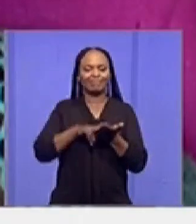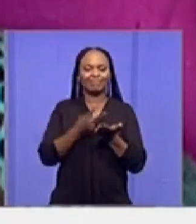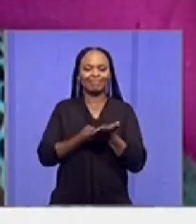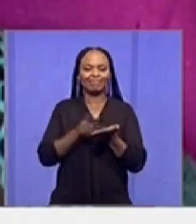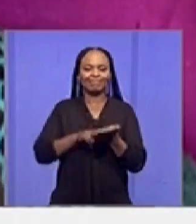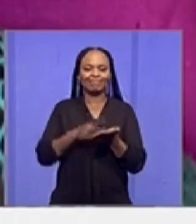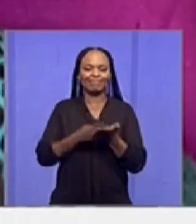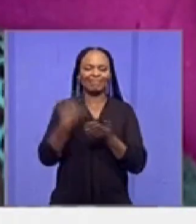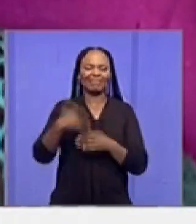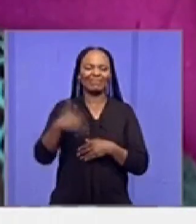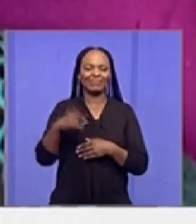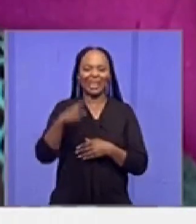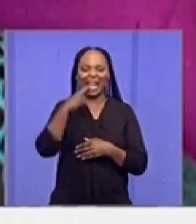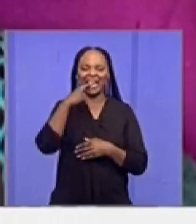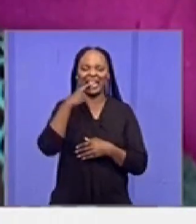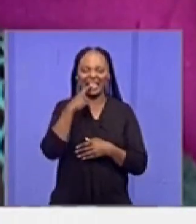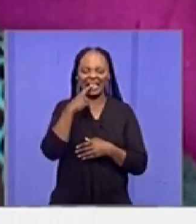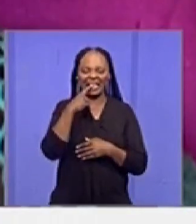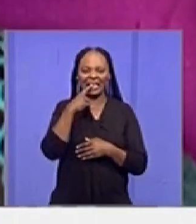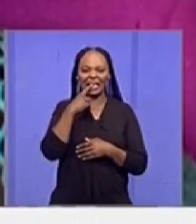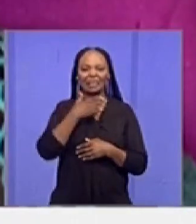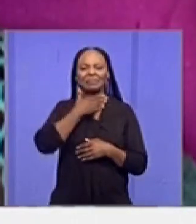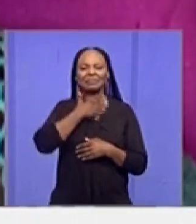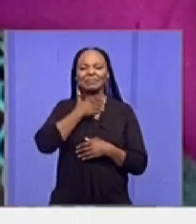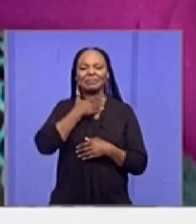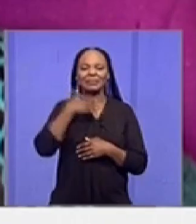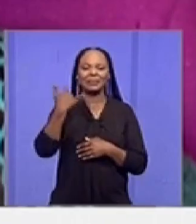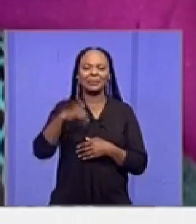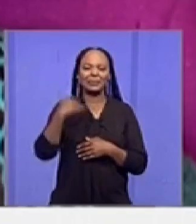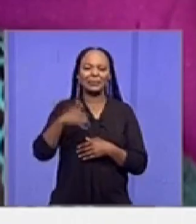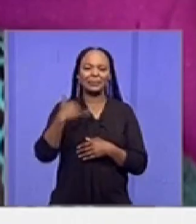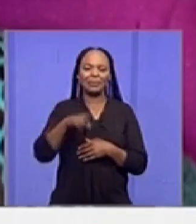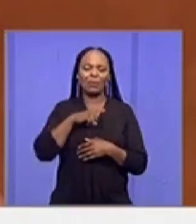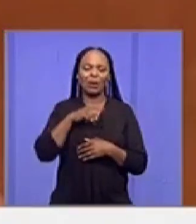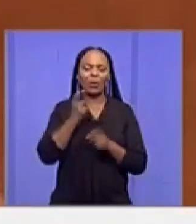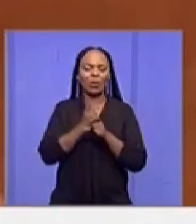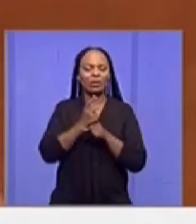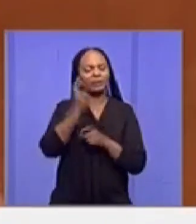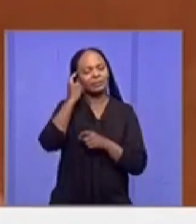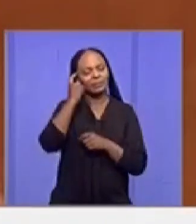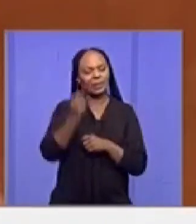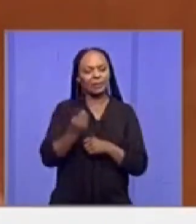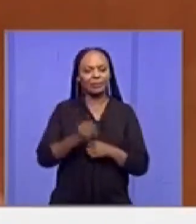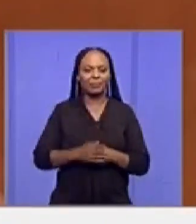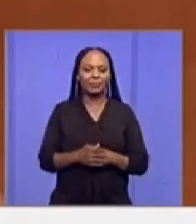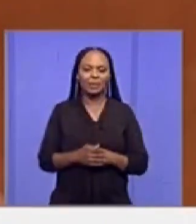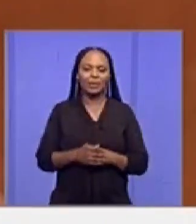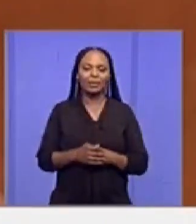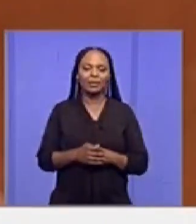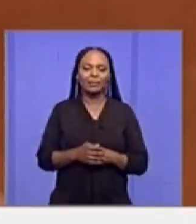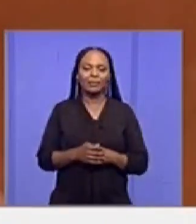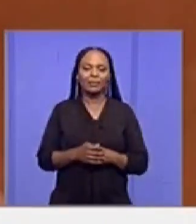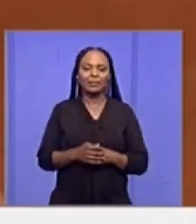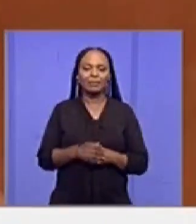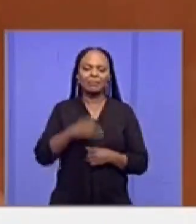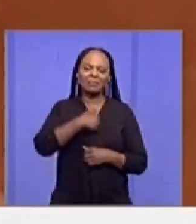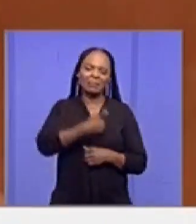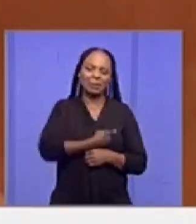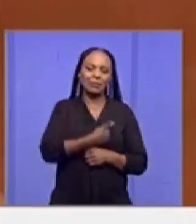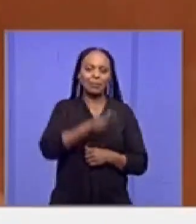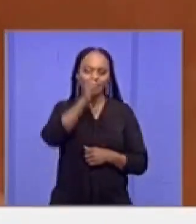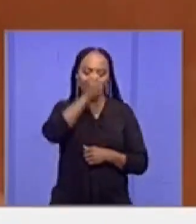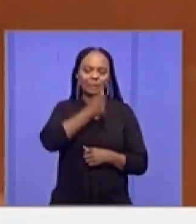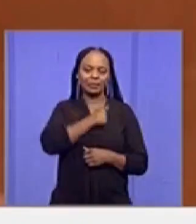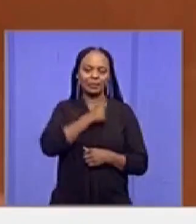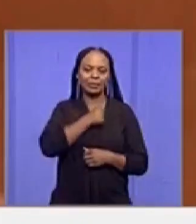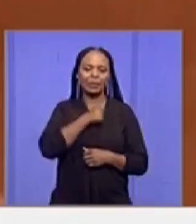ke robale. Netamaka e botlhoko ko dula ke robetse. Ke utlwile botlhoko thata ka kganya ngwana ke thata cause